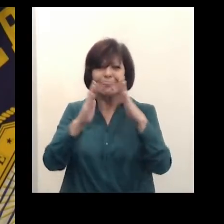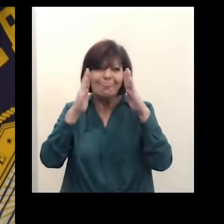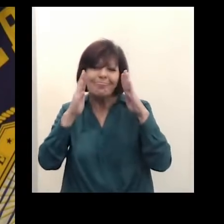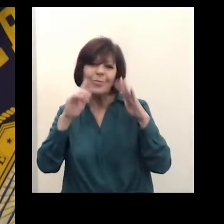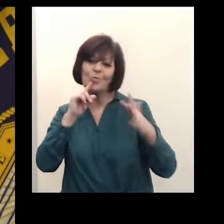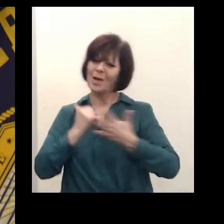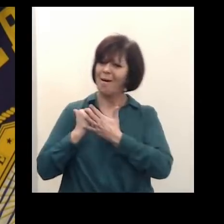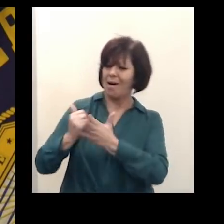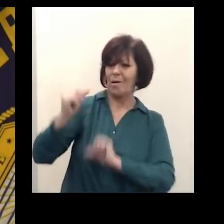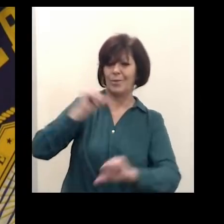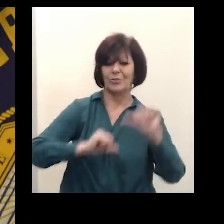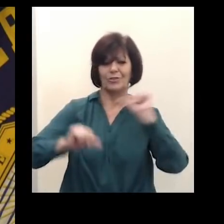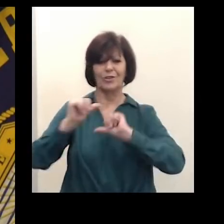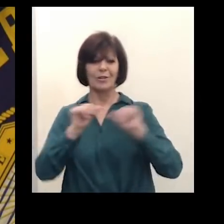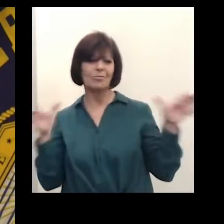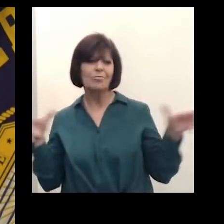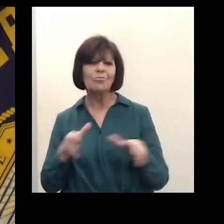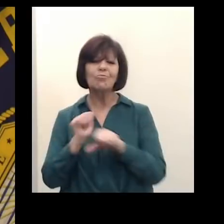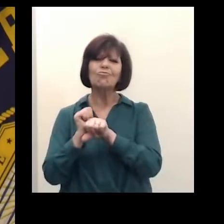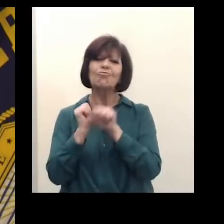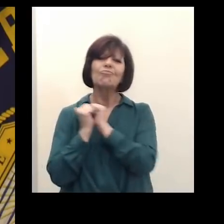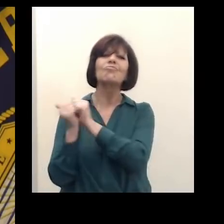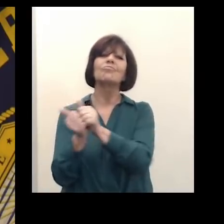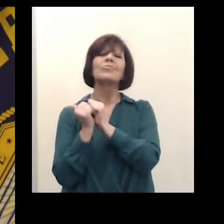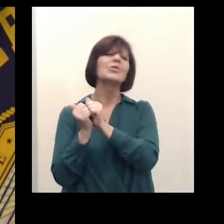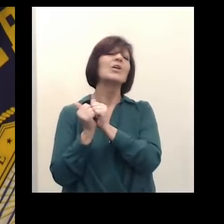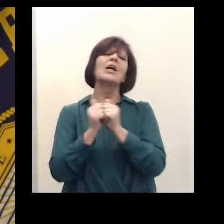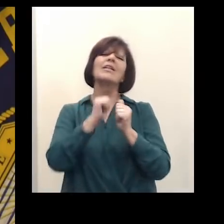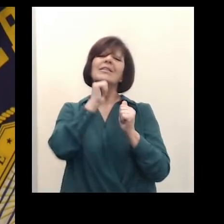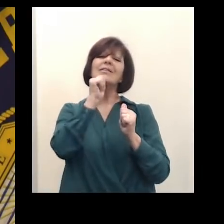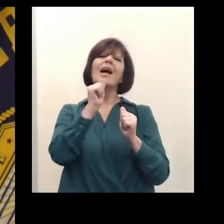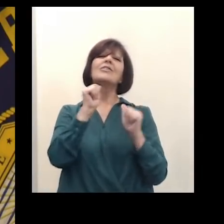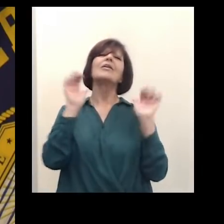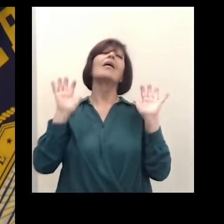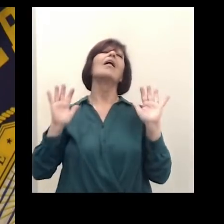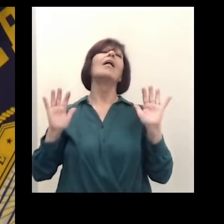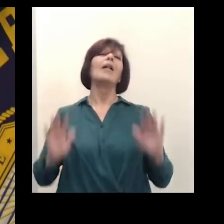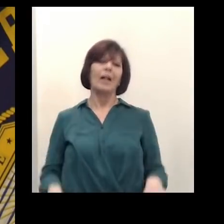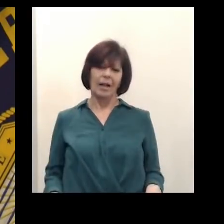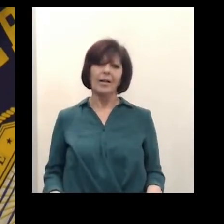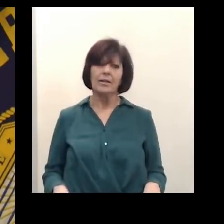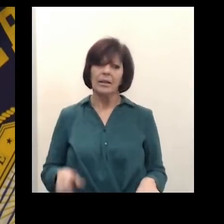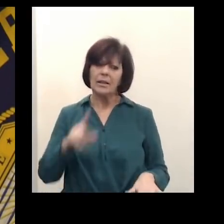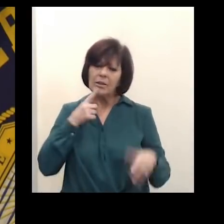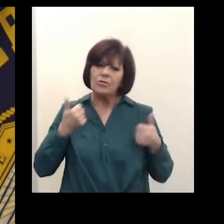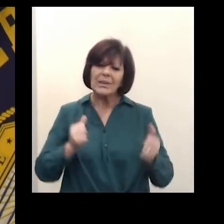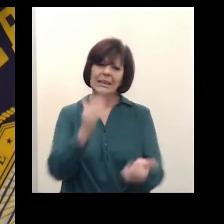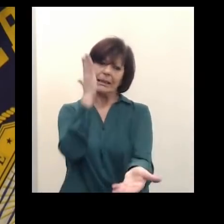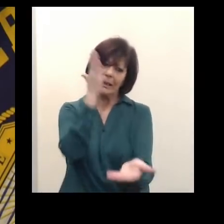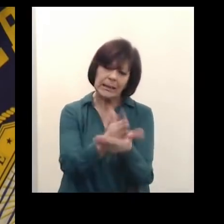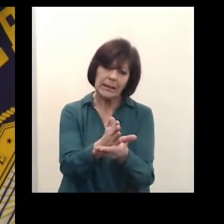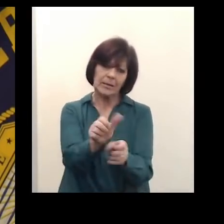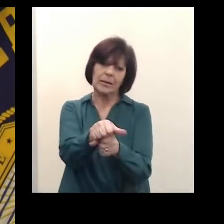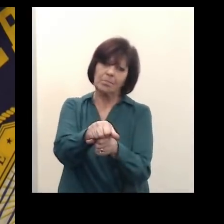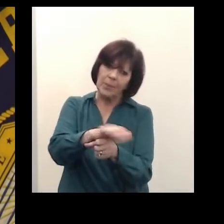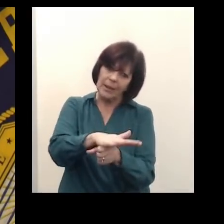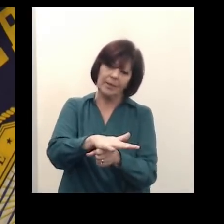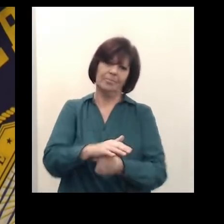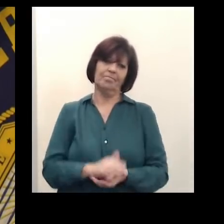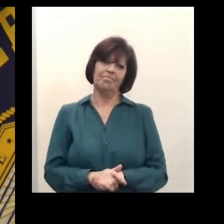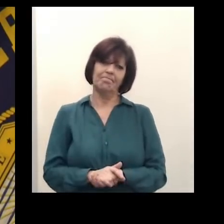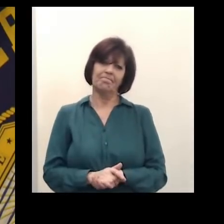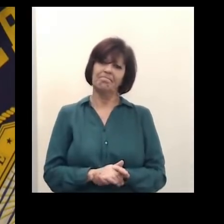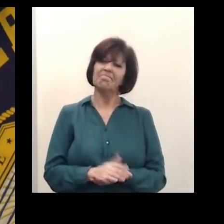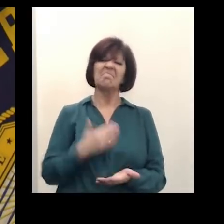out. We pull together. So let's not let our guards down, and let's do so and try to put this pandemic to an end. And let me stop